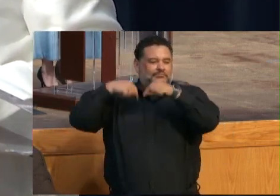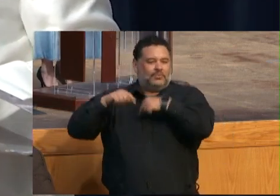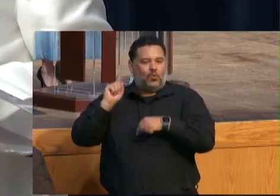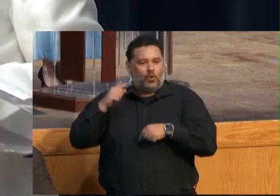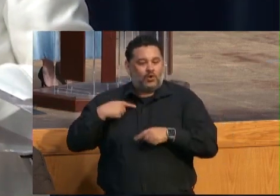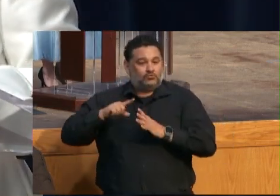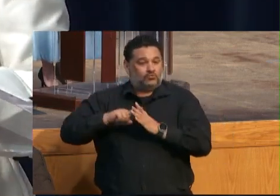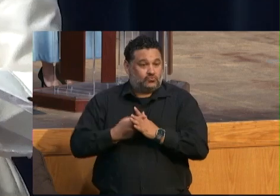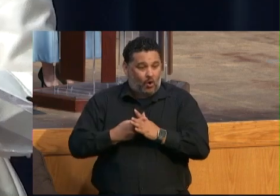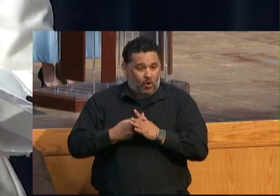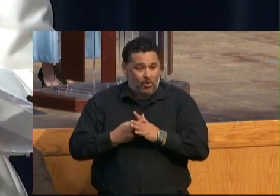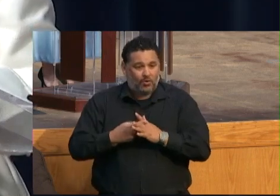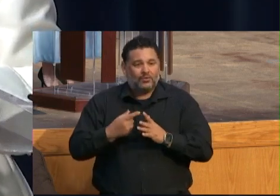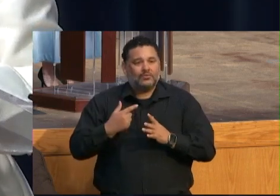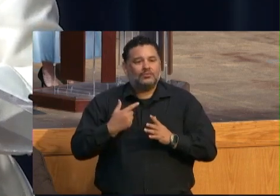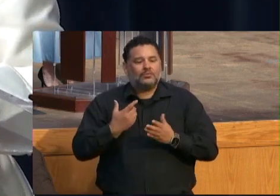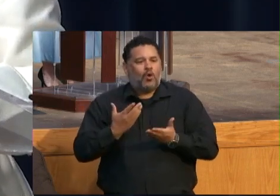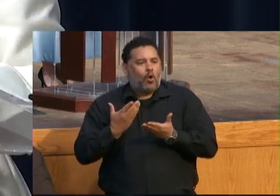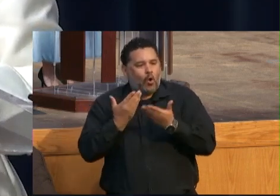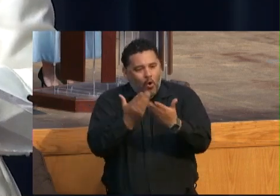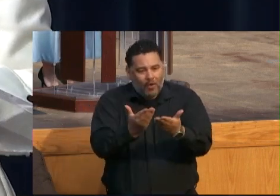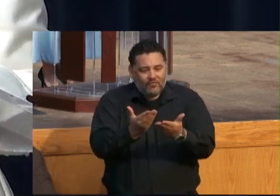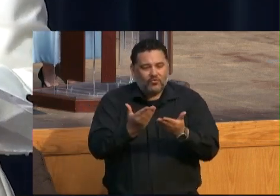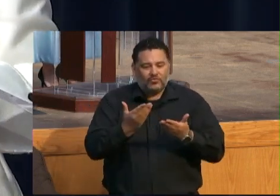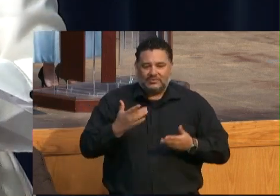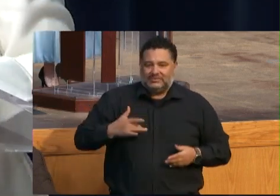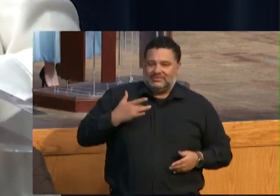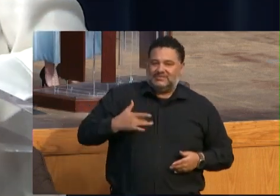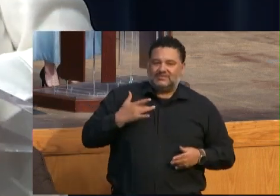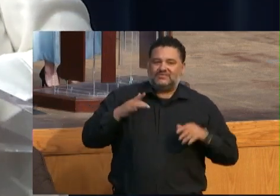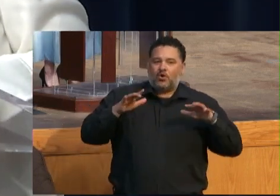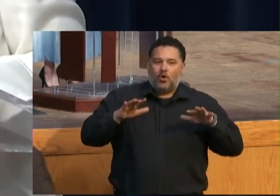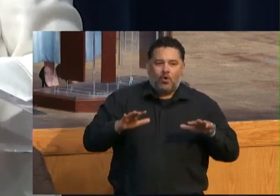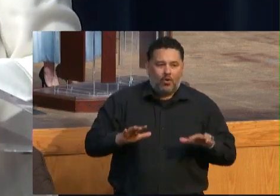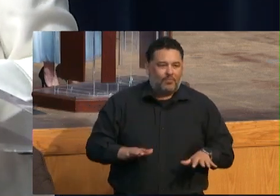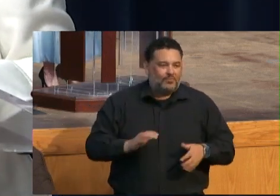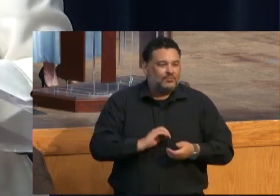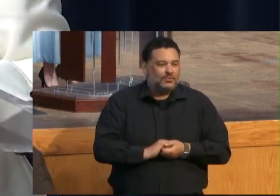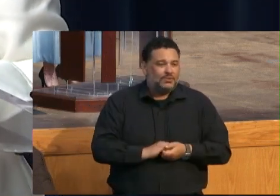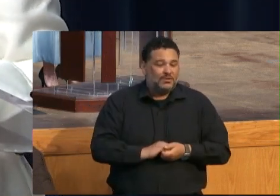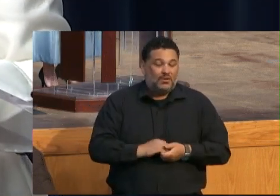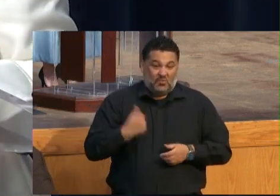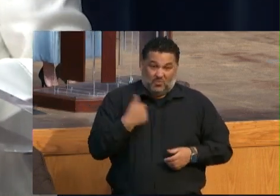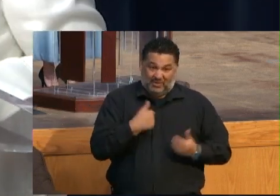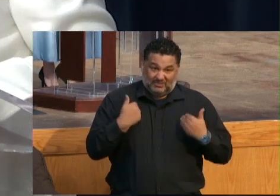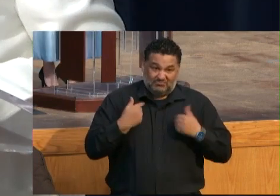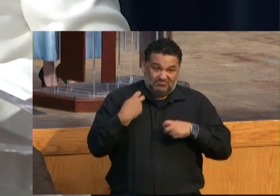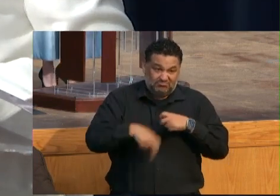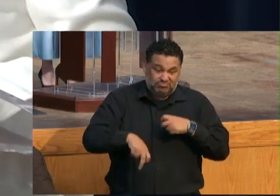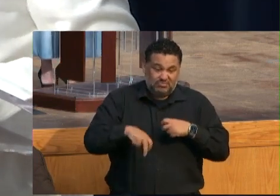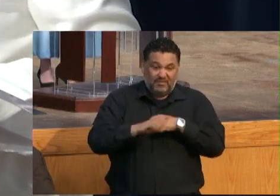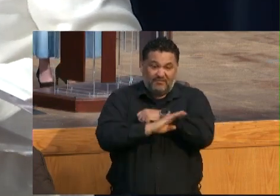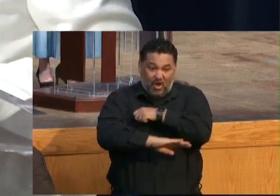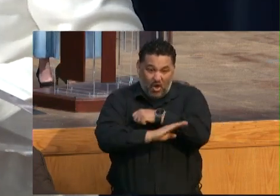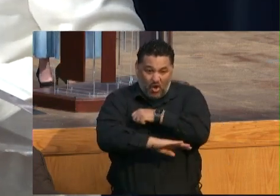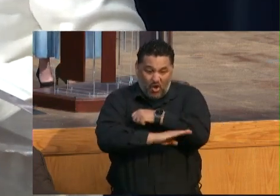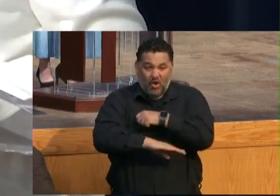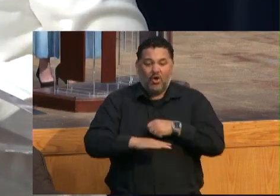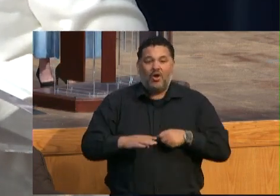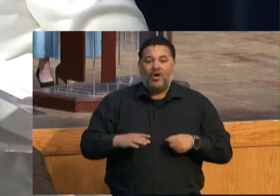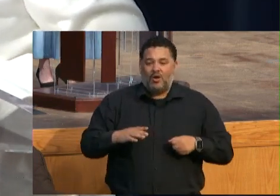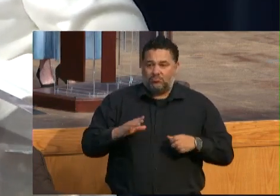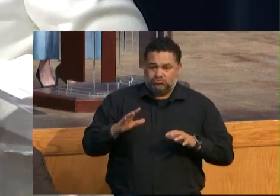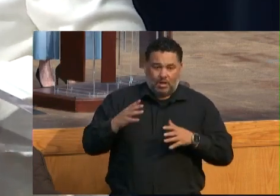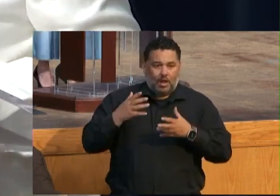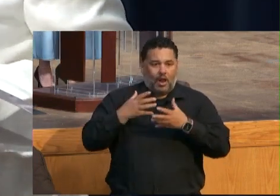offering you a sense of calm. We had a really tough fall. We had a lot weighing on us with the budget.